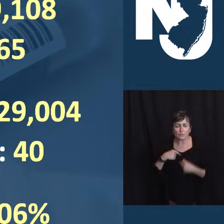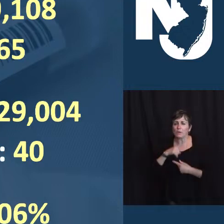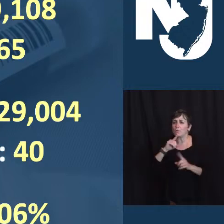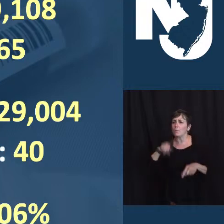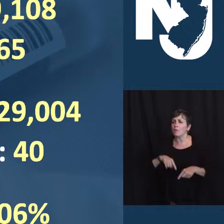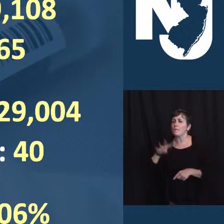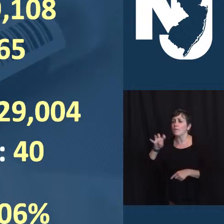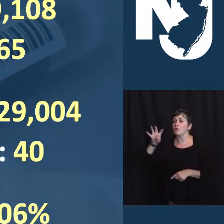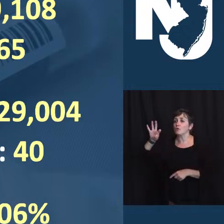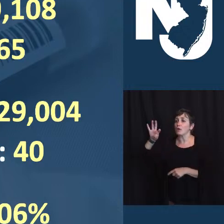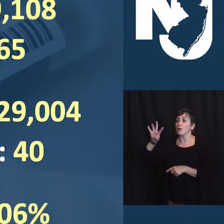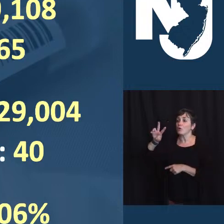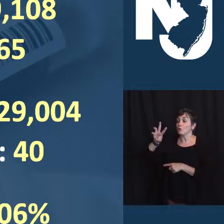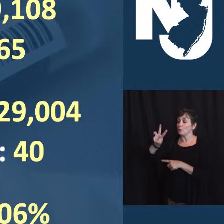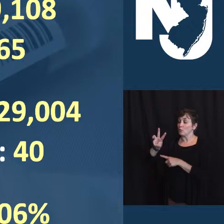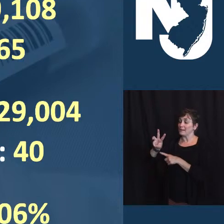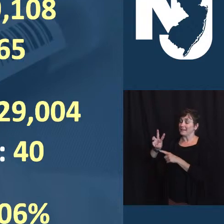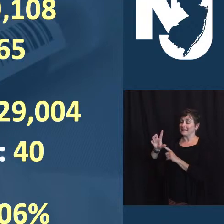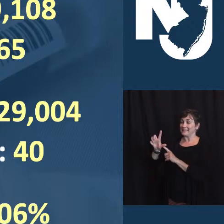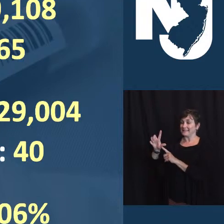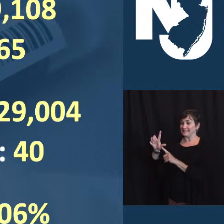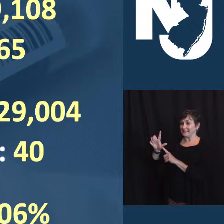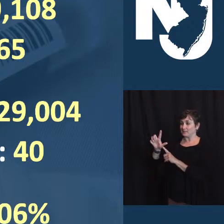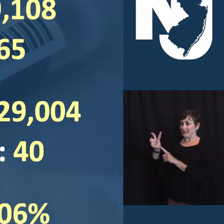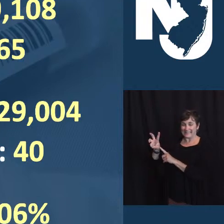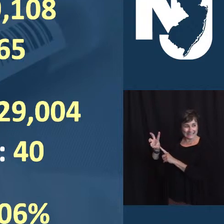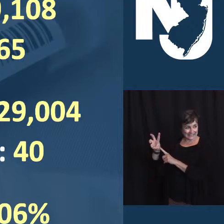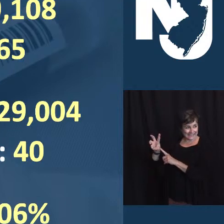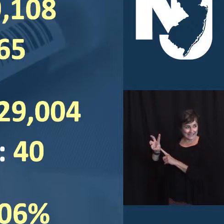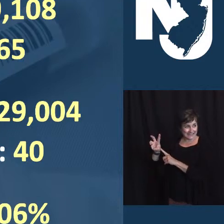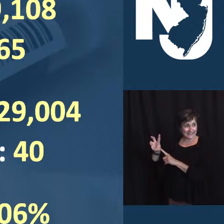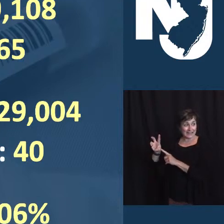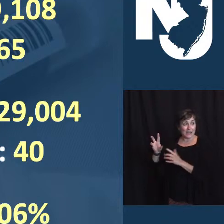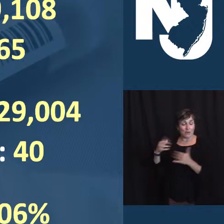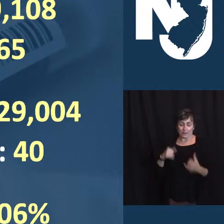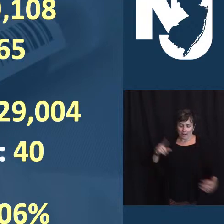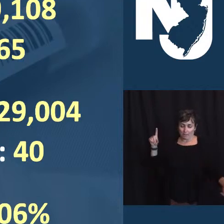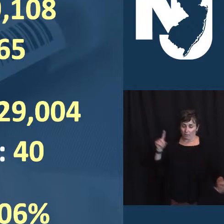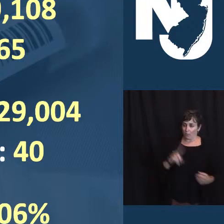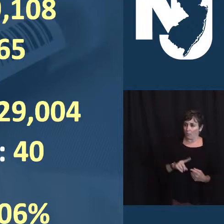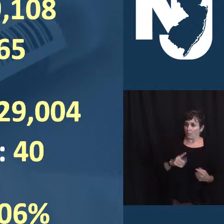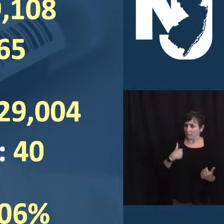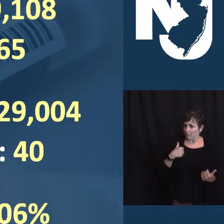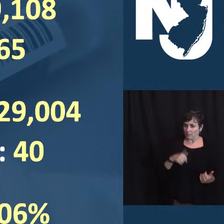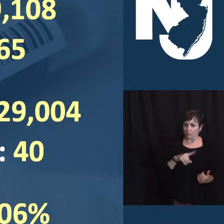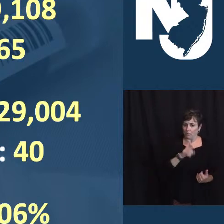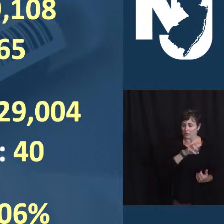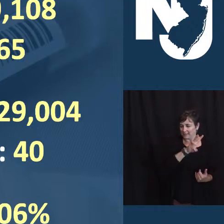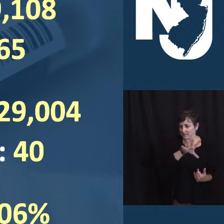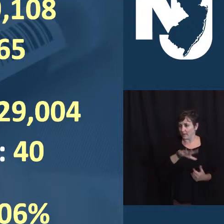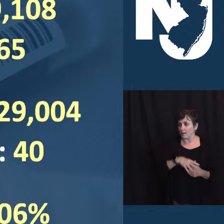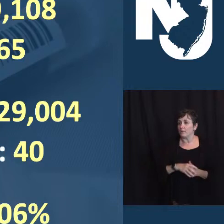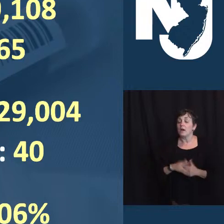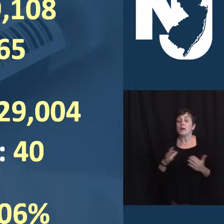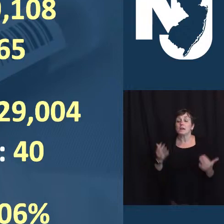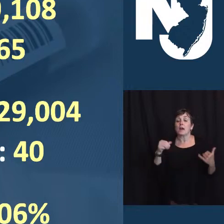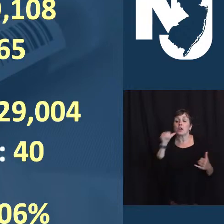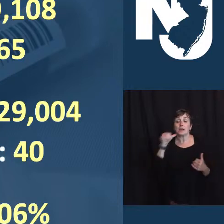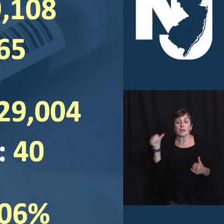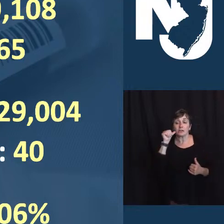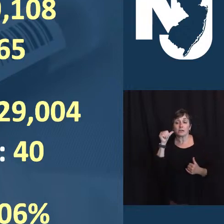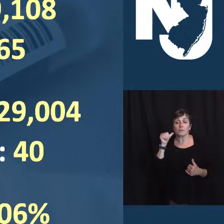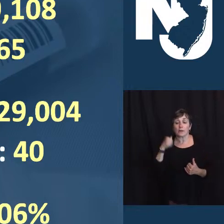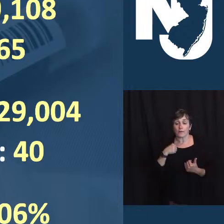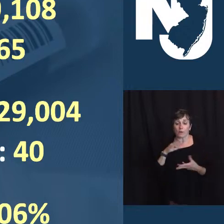426 positive PCR tests. Today, as you can see, that number is just 165. Yesterday, we reported